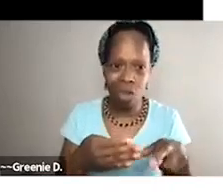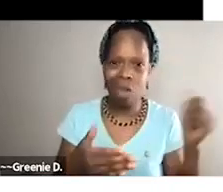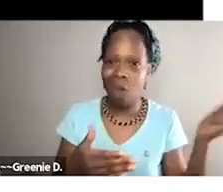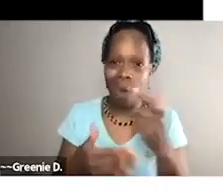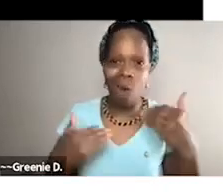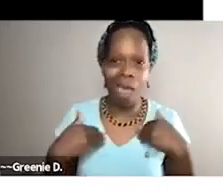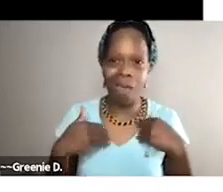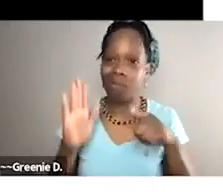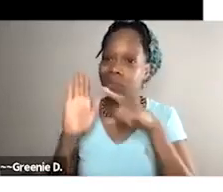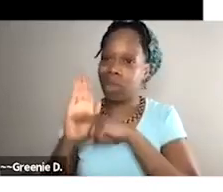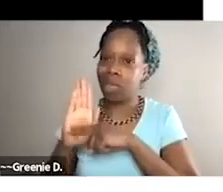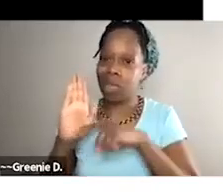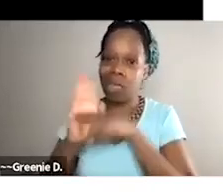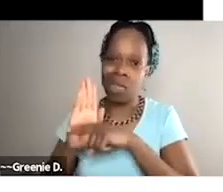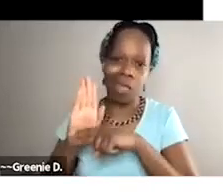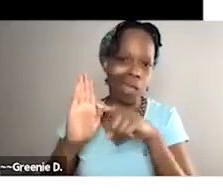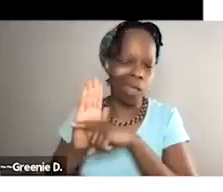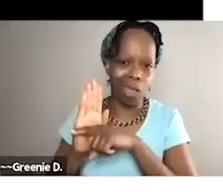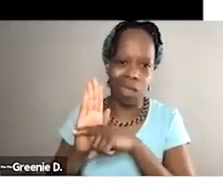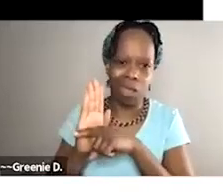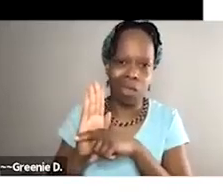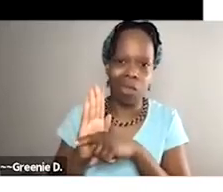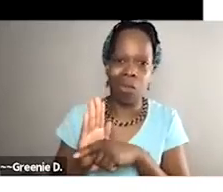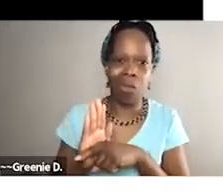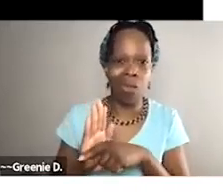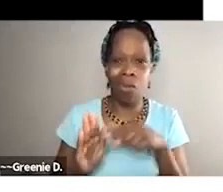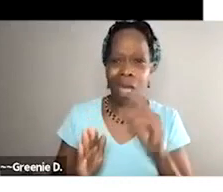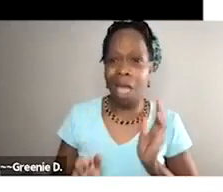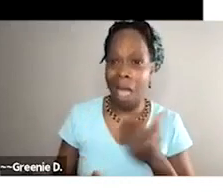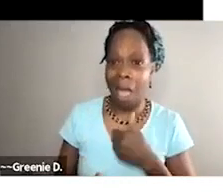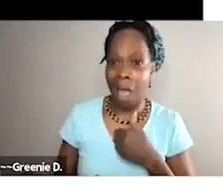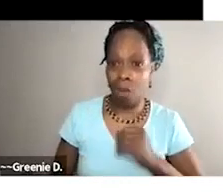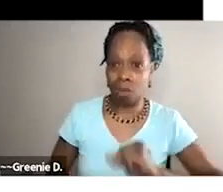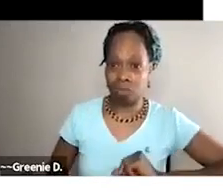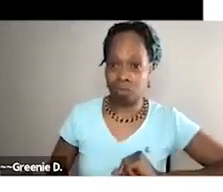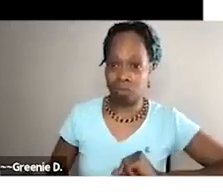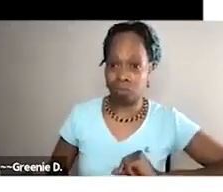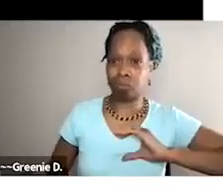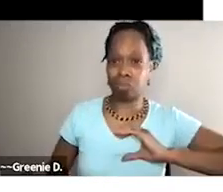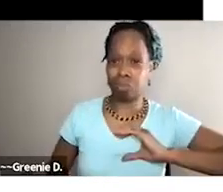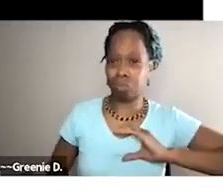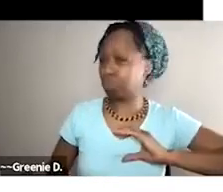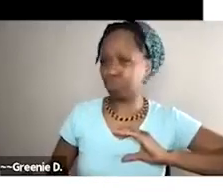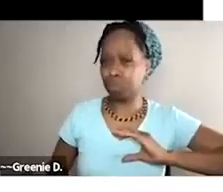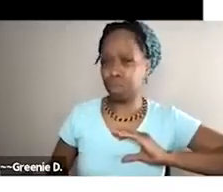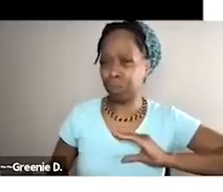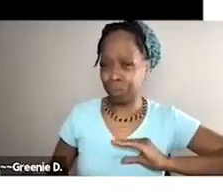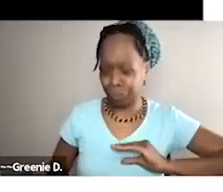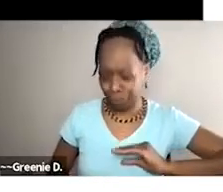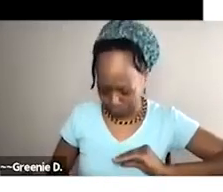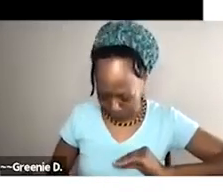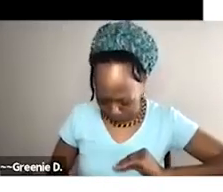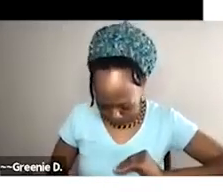consequences. They damage our self-worth. We kind of talked about that just a second ago with internalized ableism.